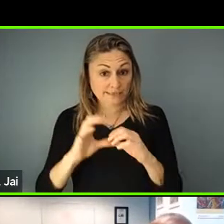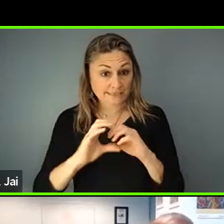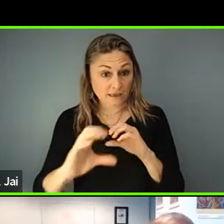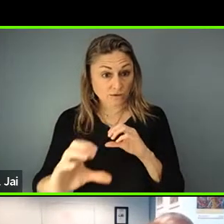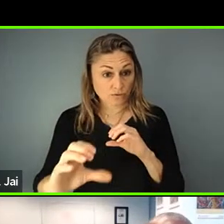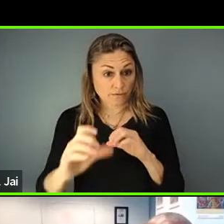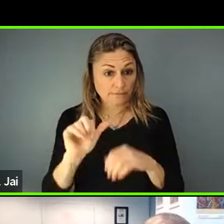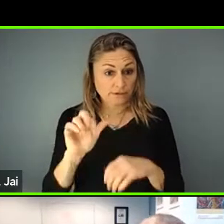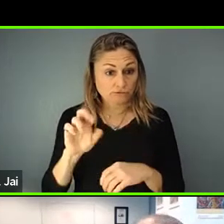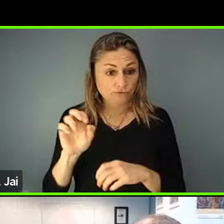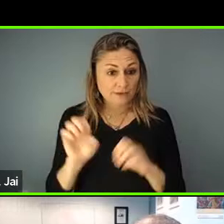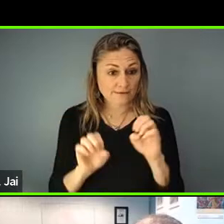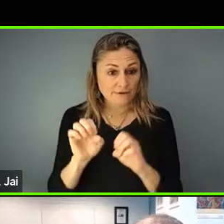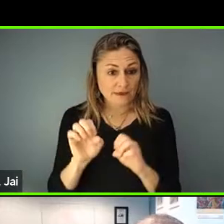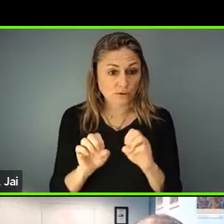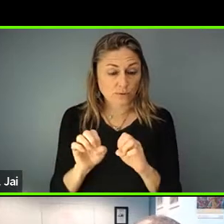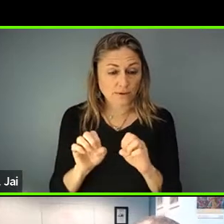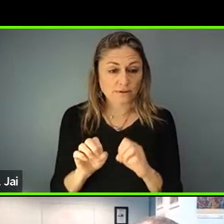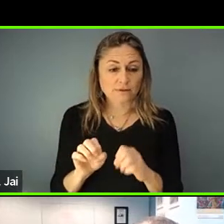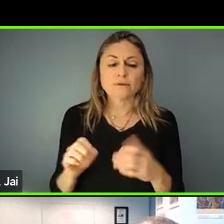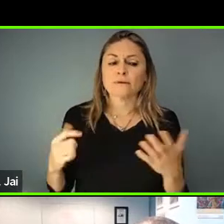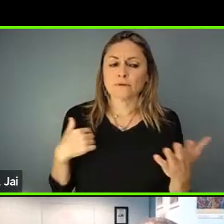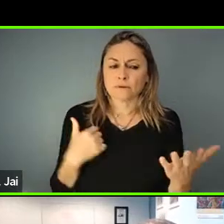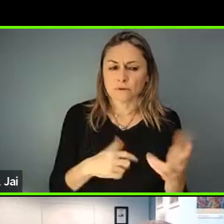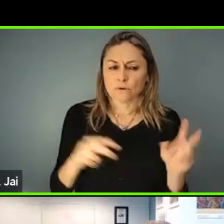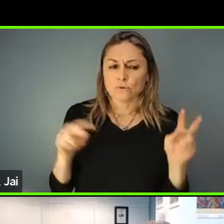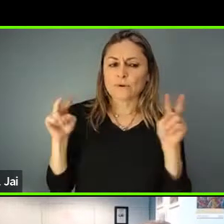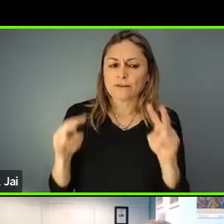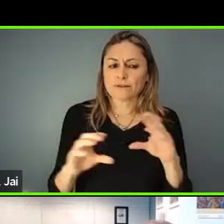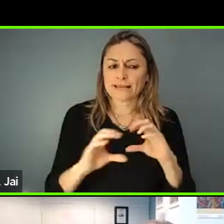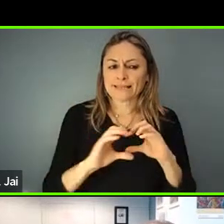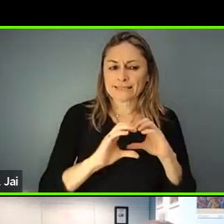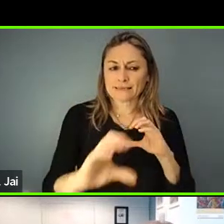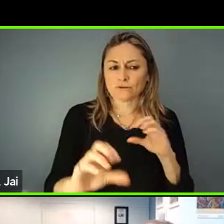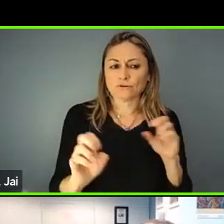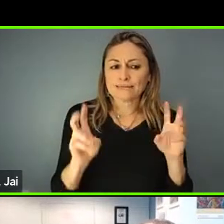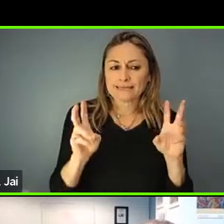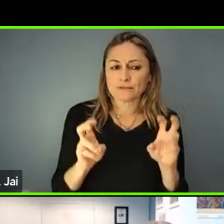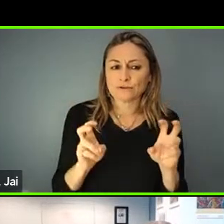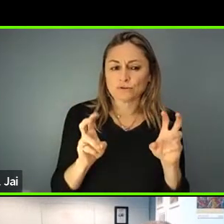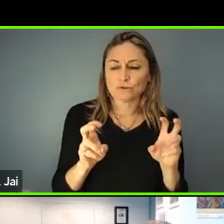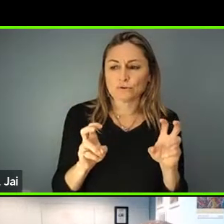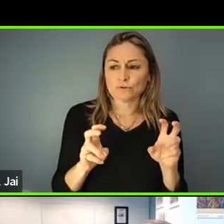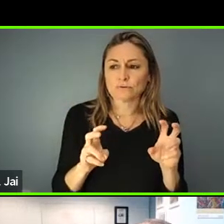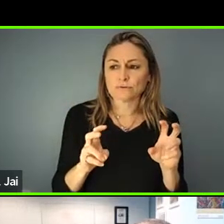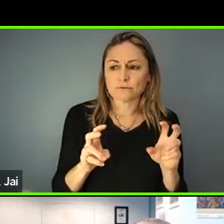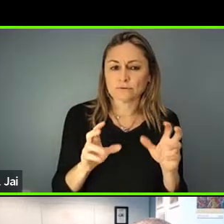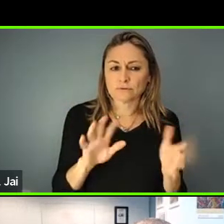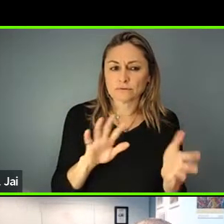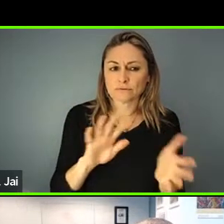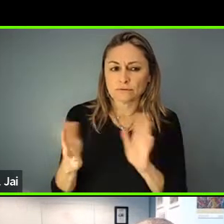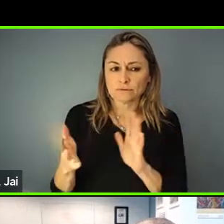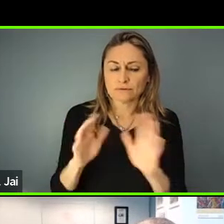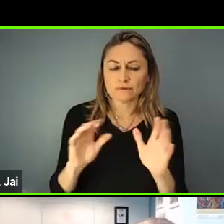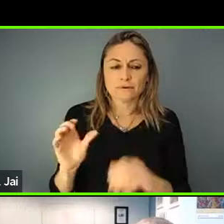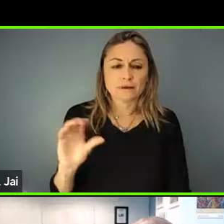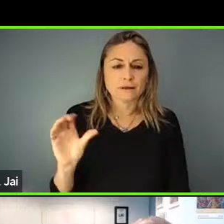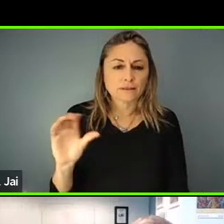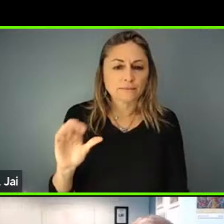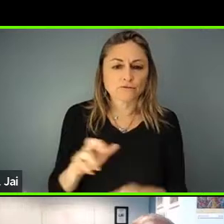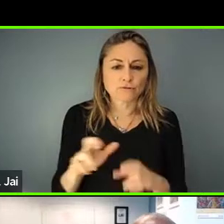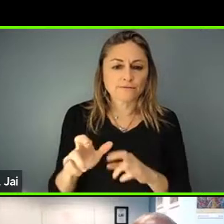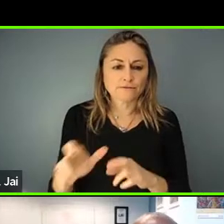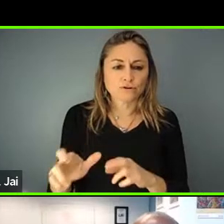So we have looked at the tunnel issue back during the Columbia River Crossing